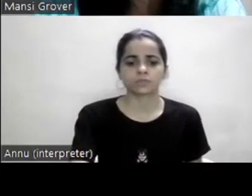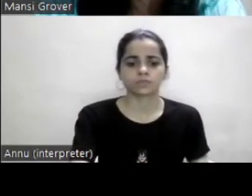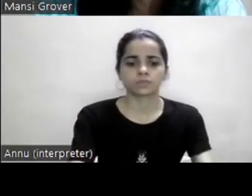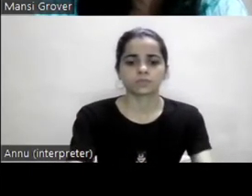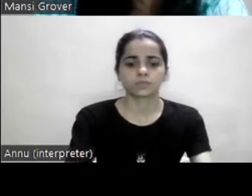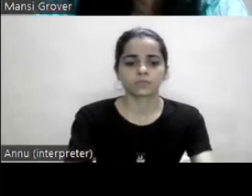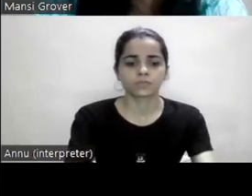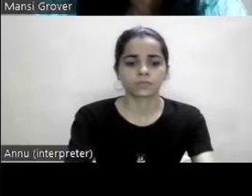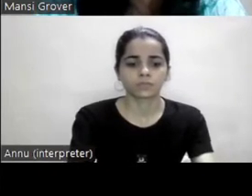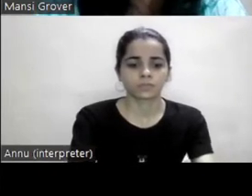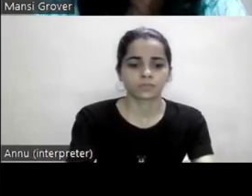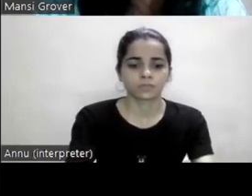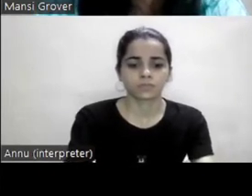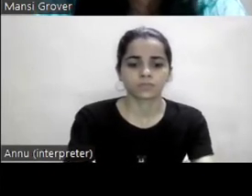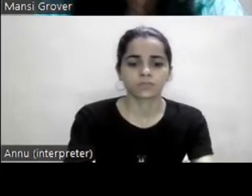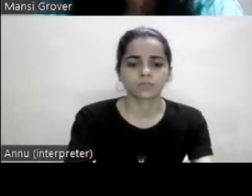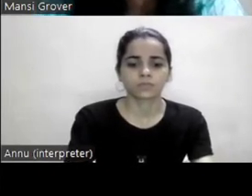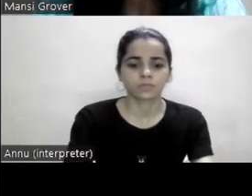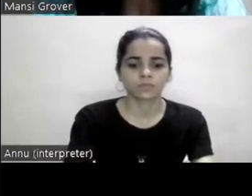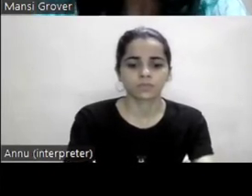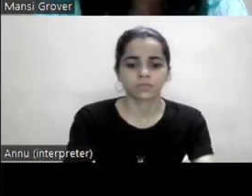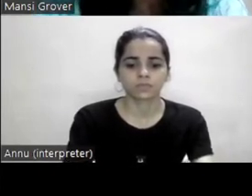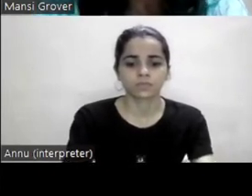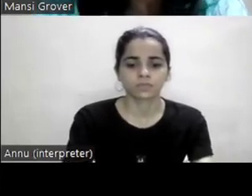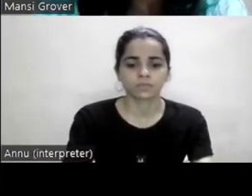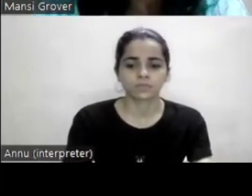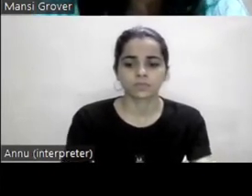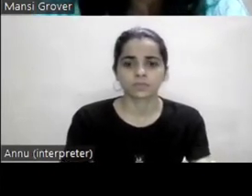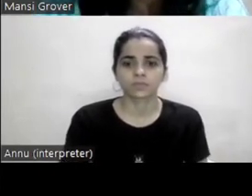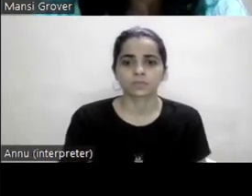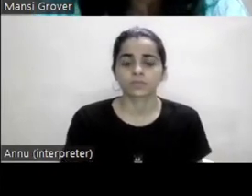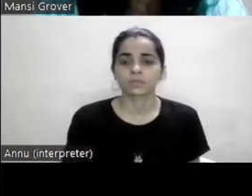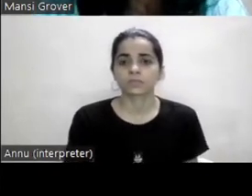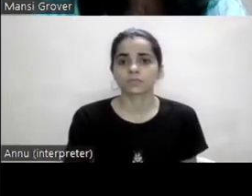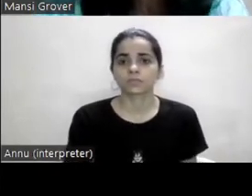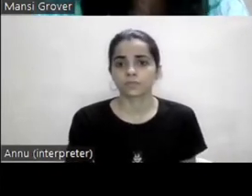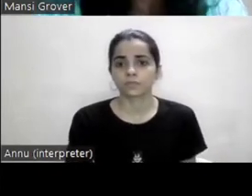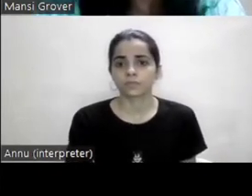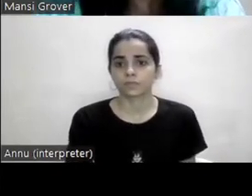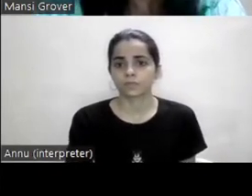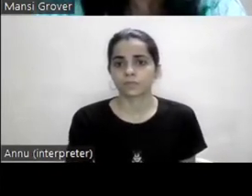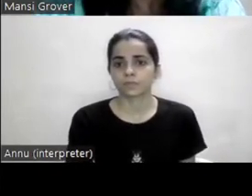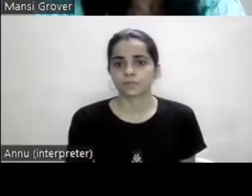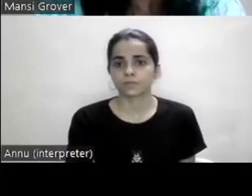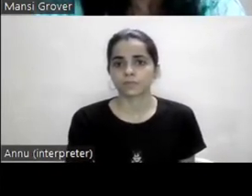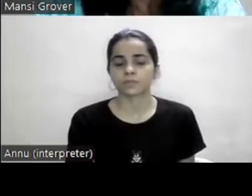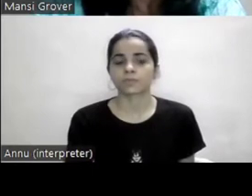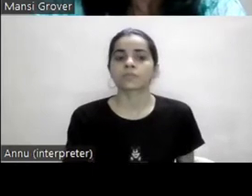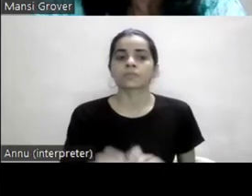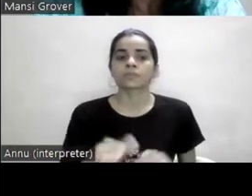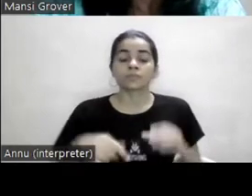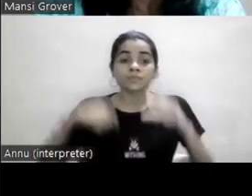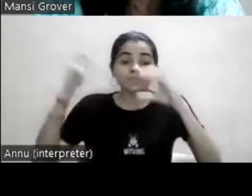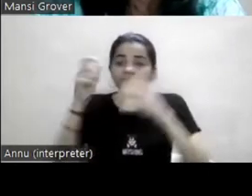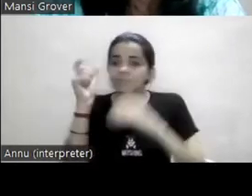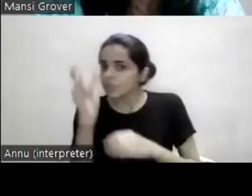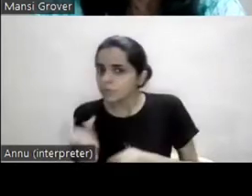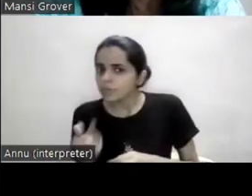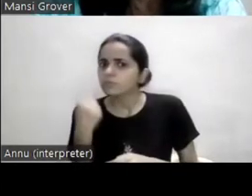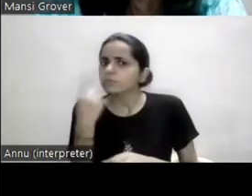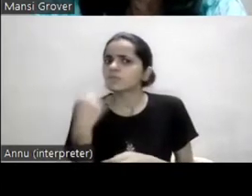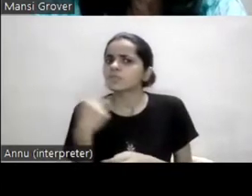this idea of refrigerator moms has always been here. Now, who are these refrigerator